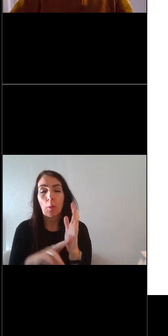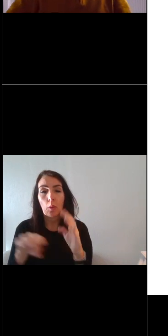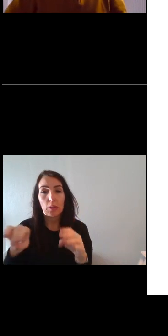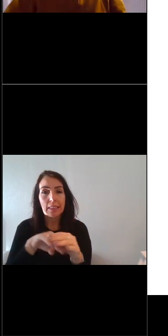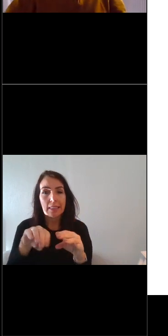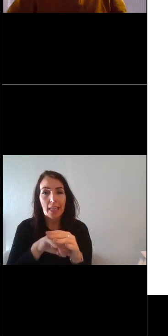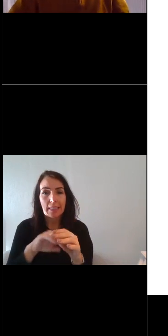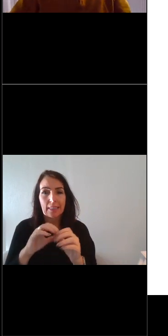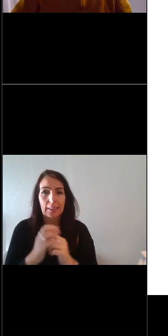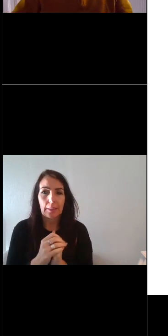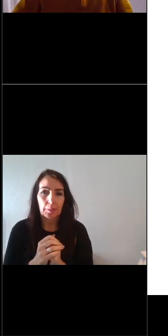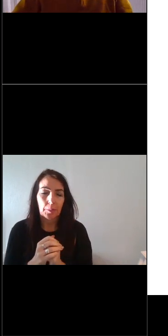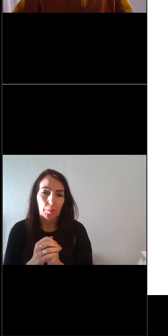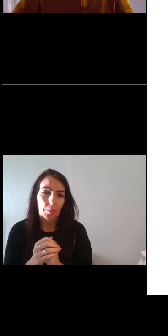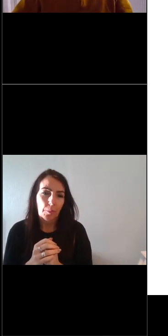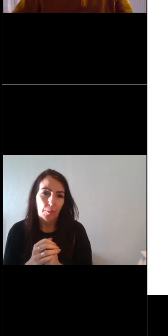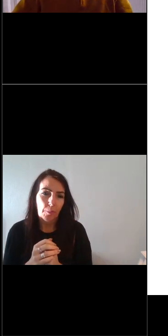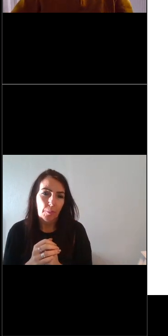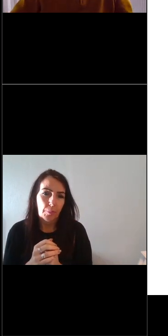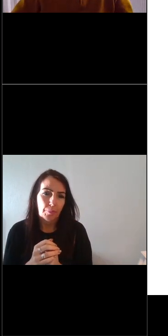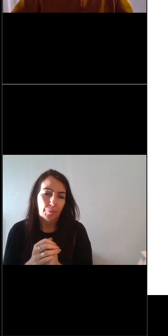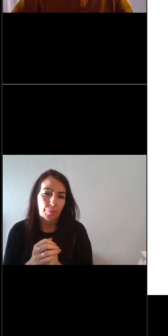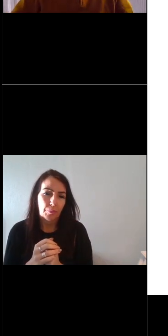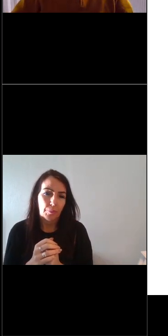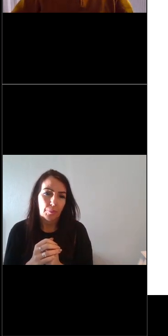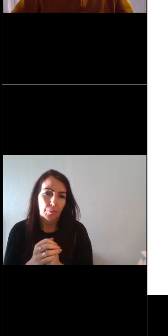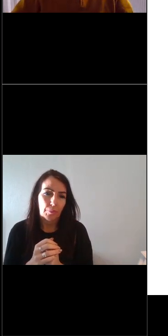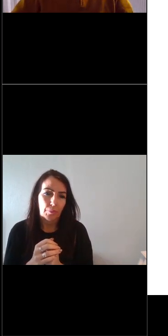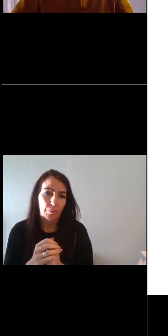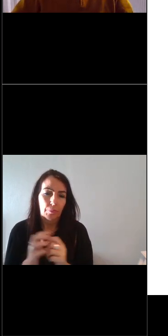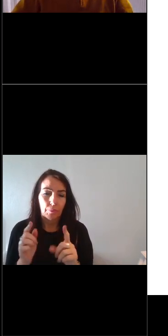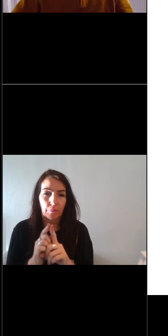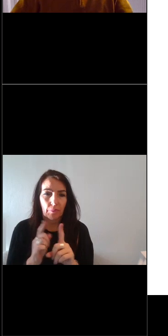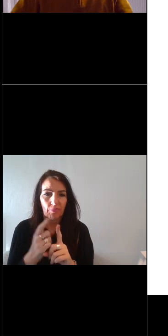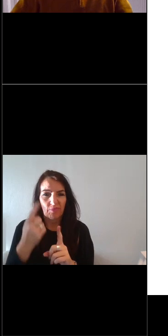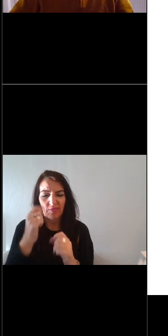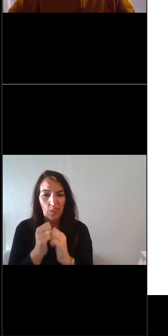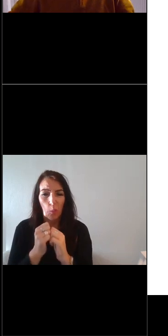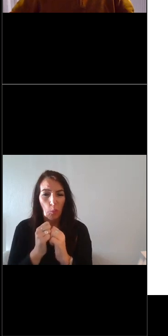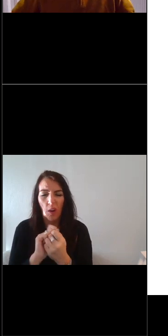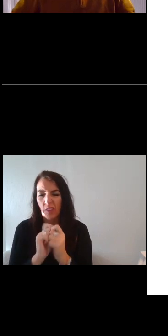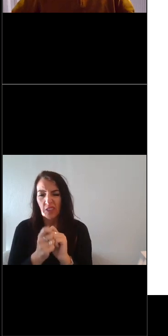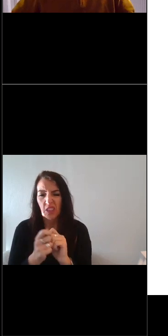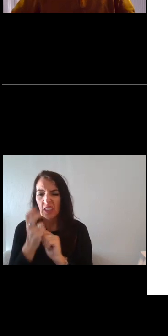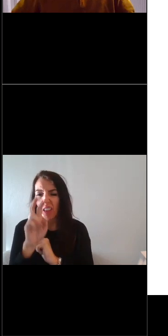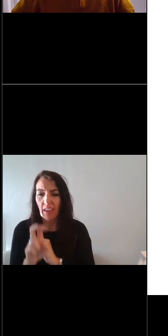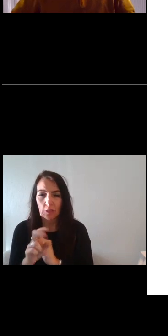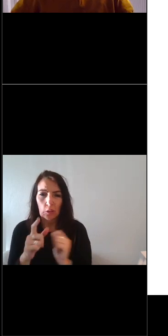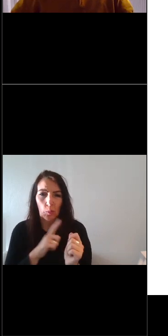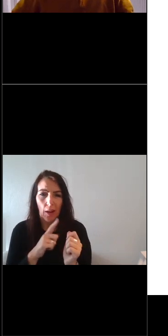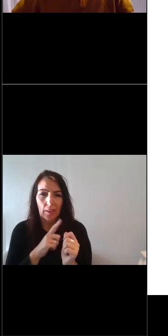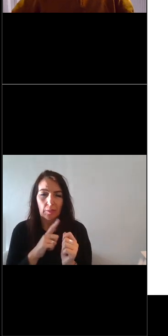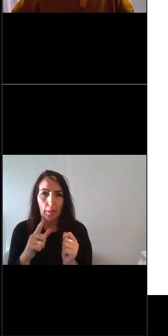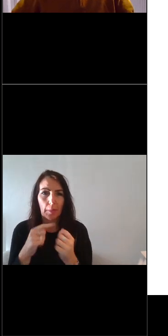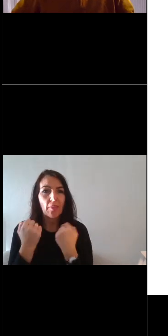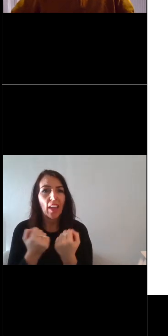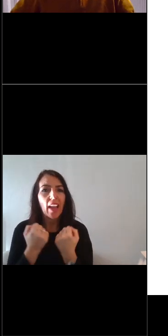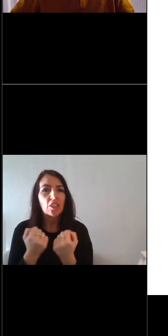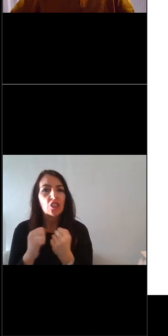It'll also help you to understand those vehicles where it might not be worth going electric because the energy and